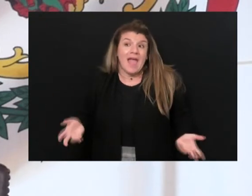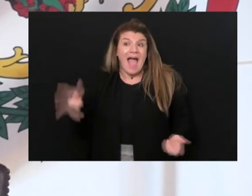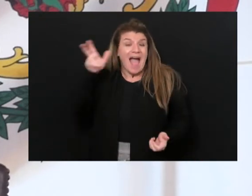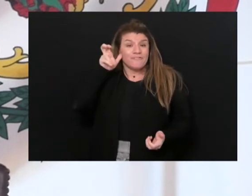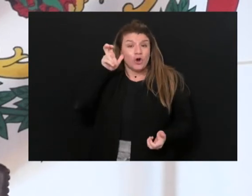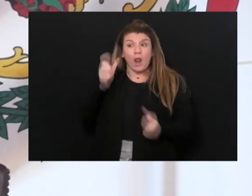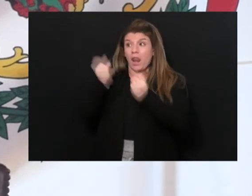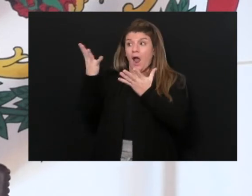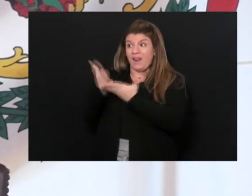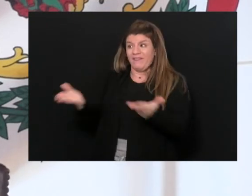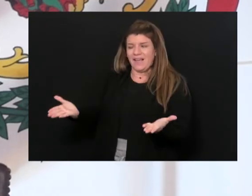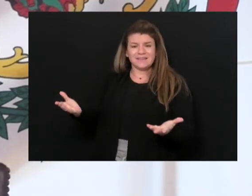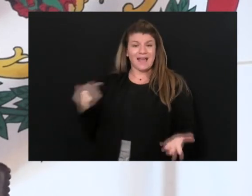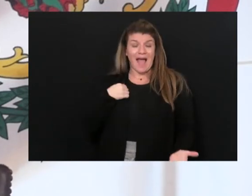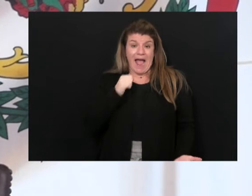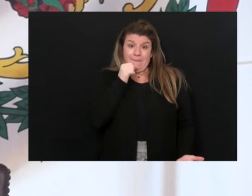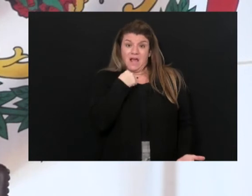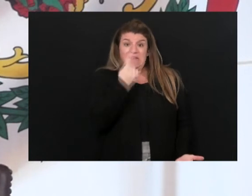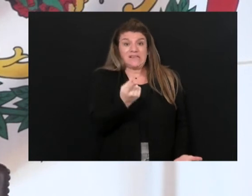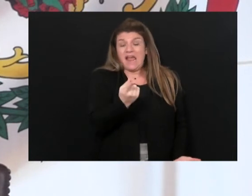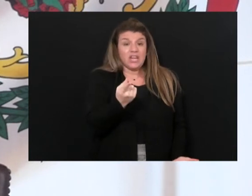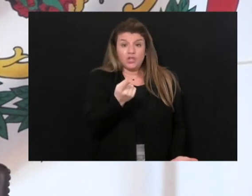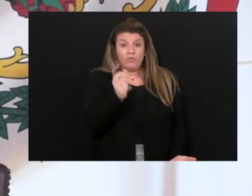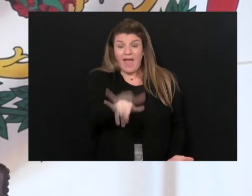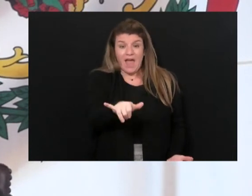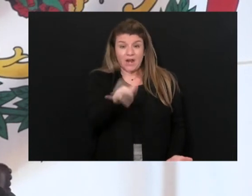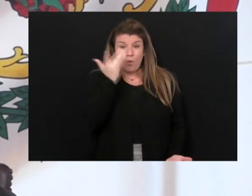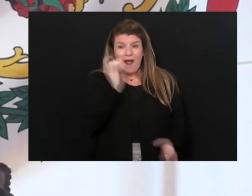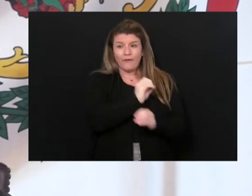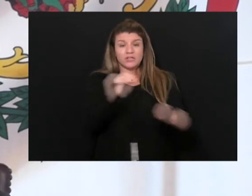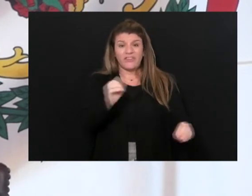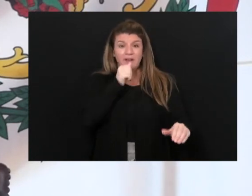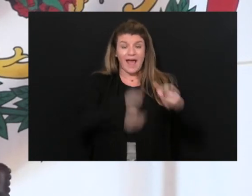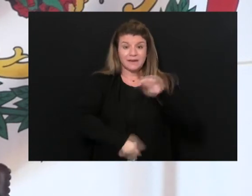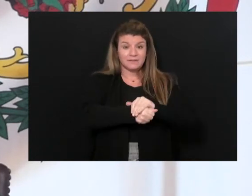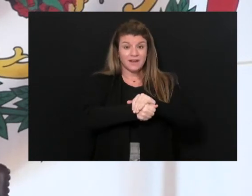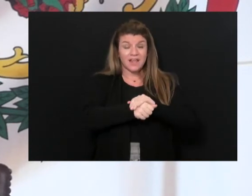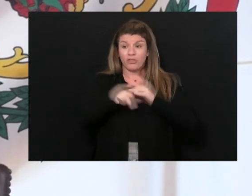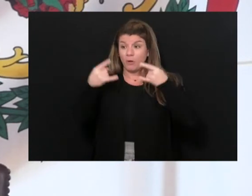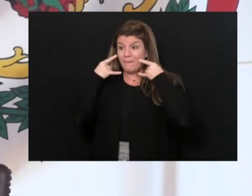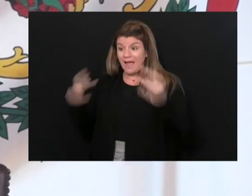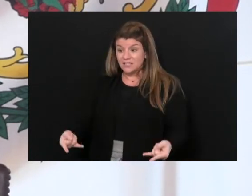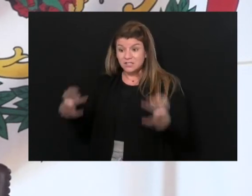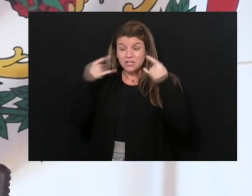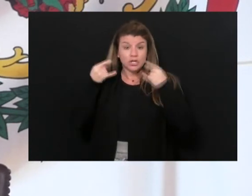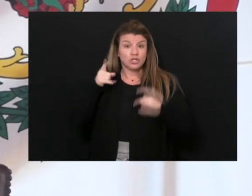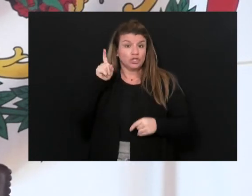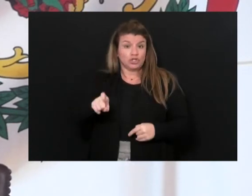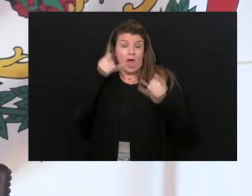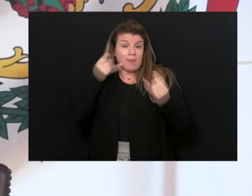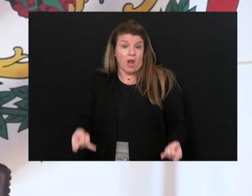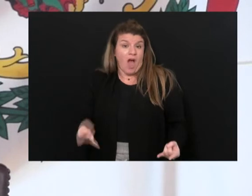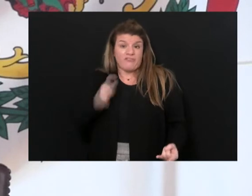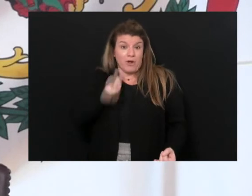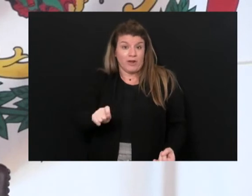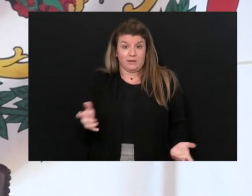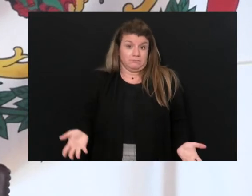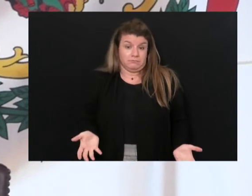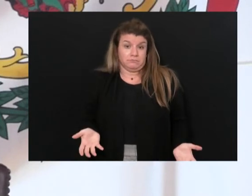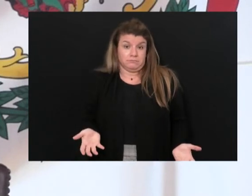those things because I don't want anything to hide behind. If they had their mask off, they shouldn't have had their mask off, period. That's all there is to